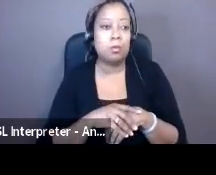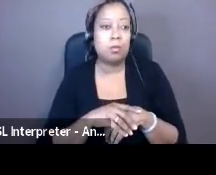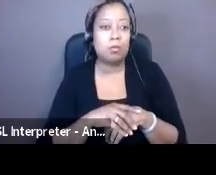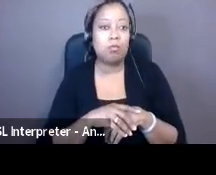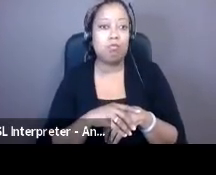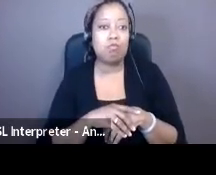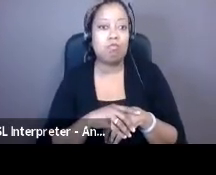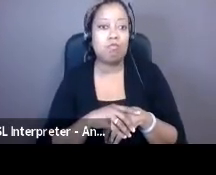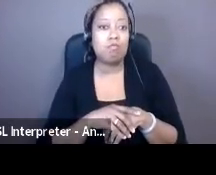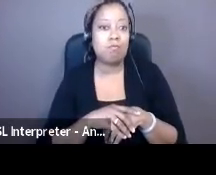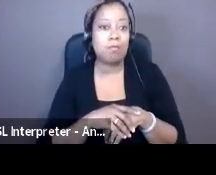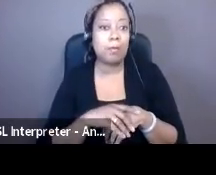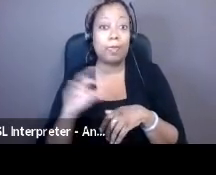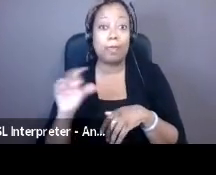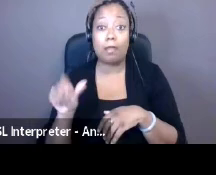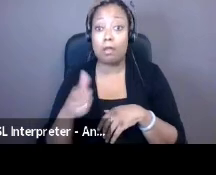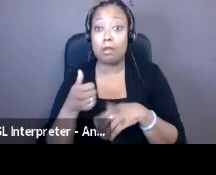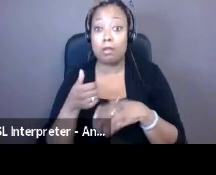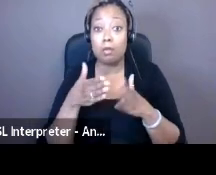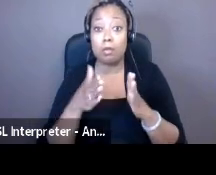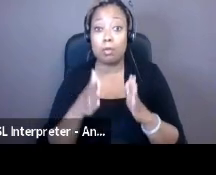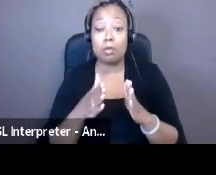One other way to do this,